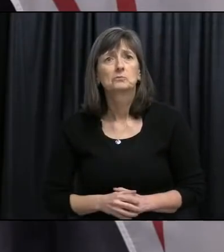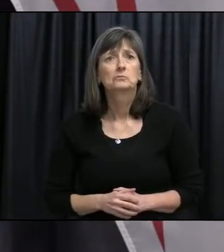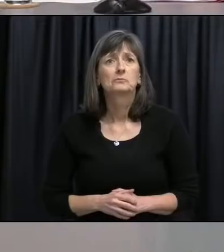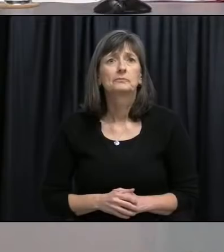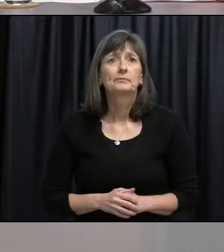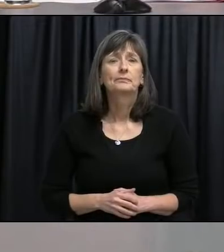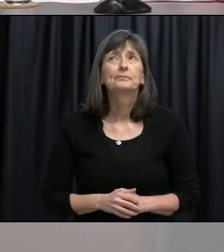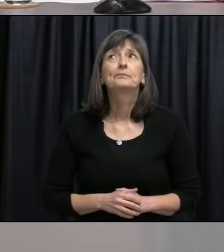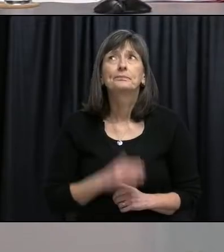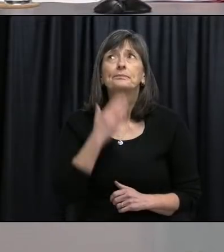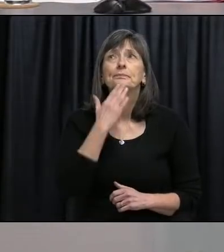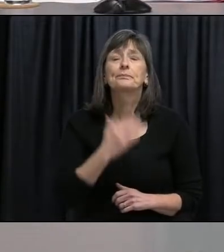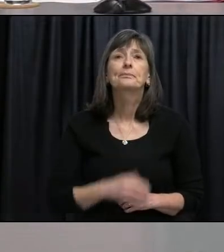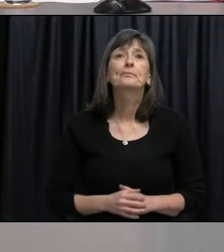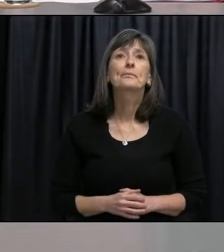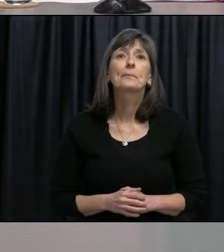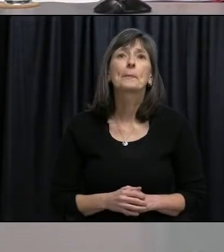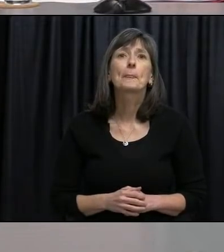Thank you very much.